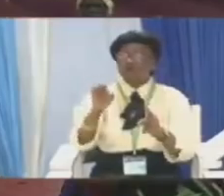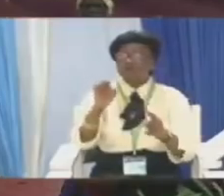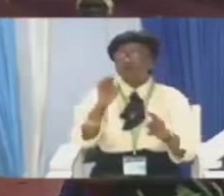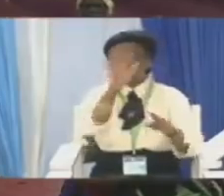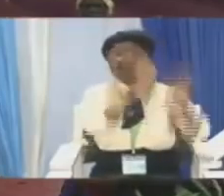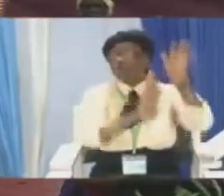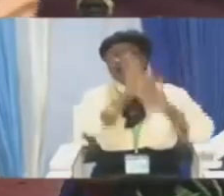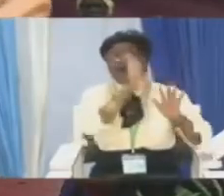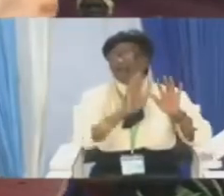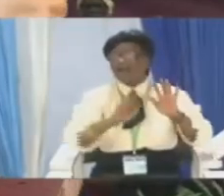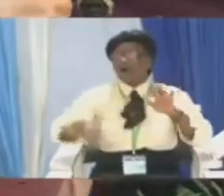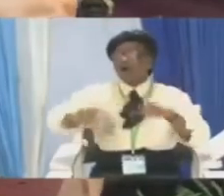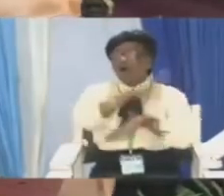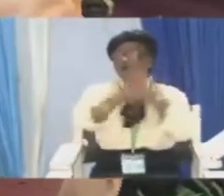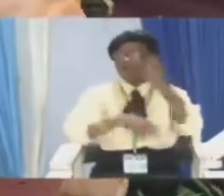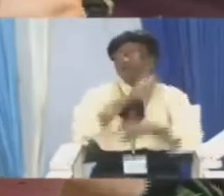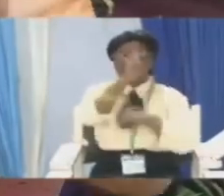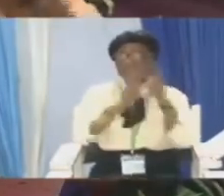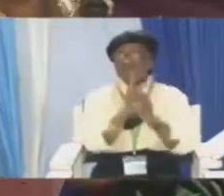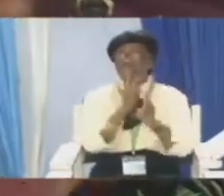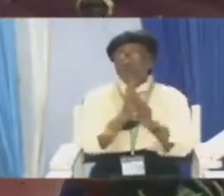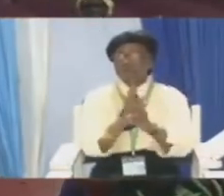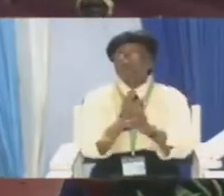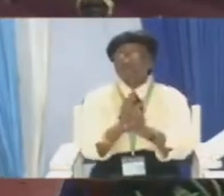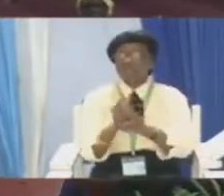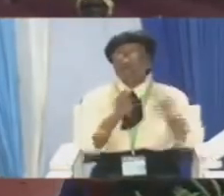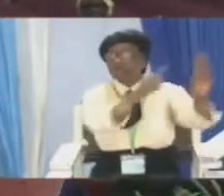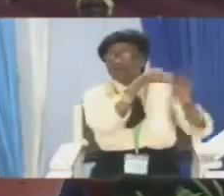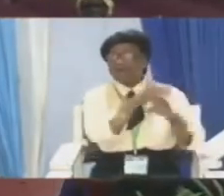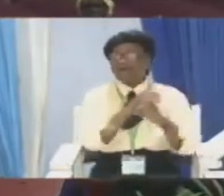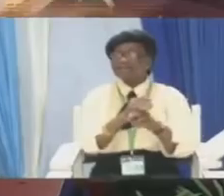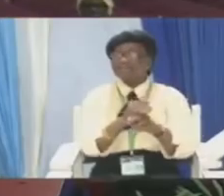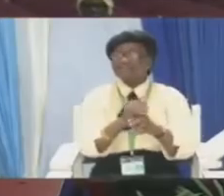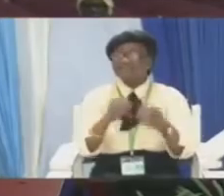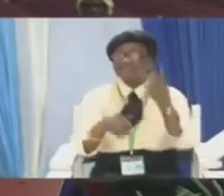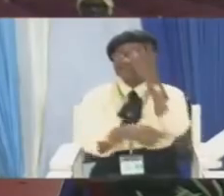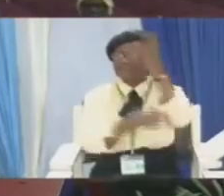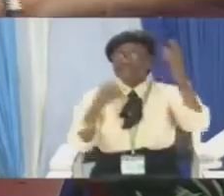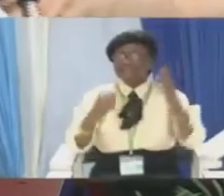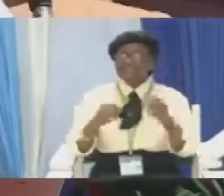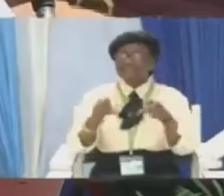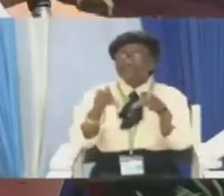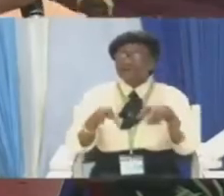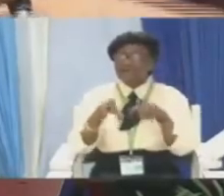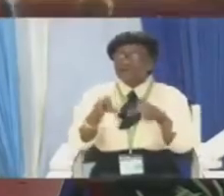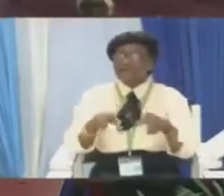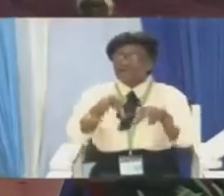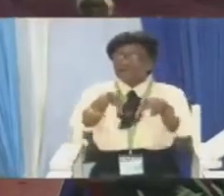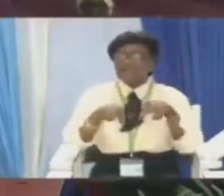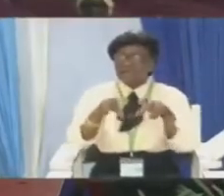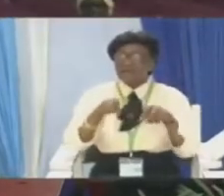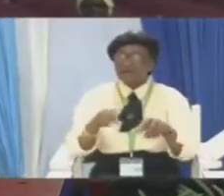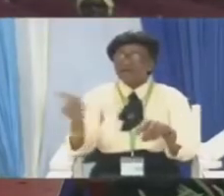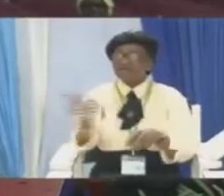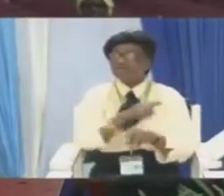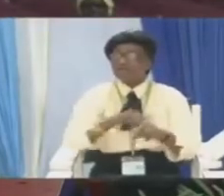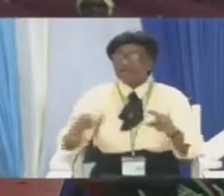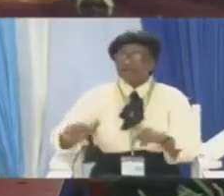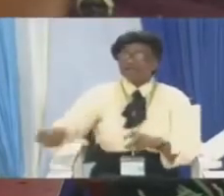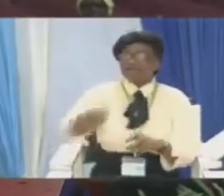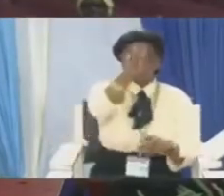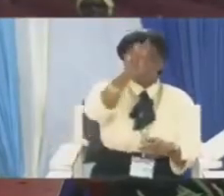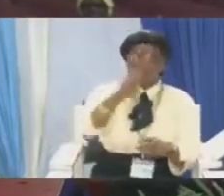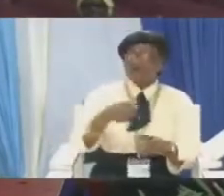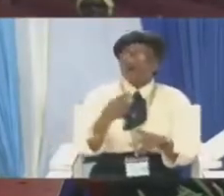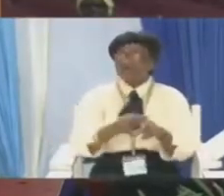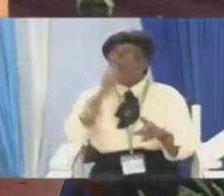world. Look at the killings. Look at kidnap. You cannot travel from one location to another.